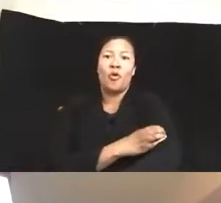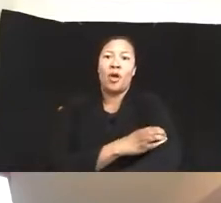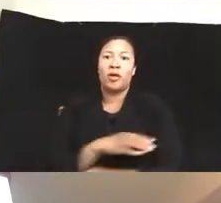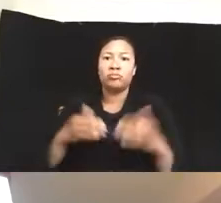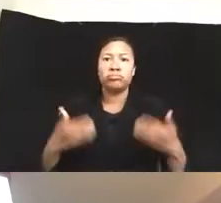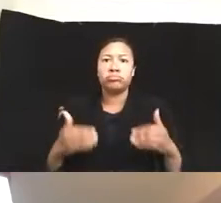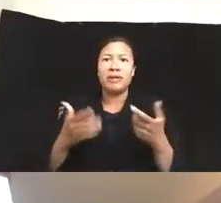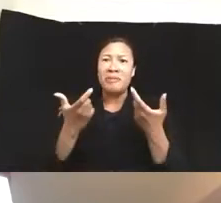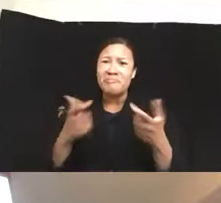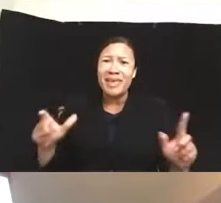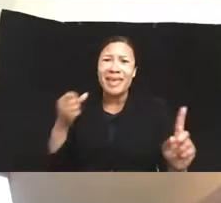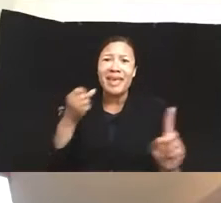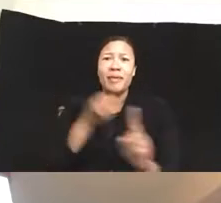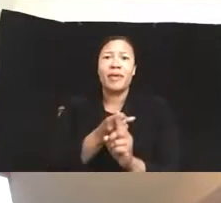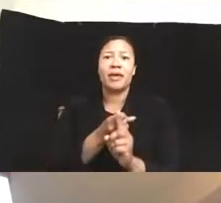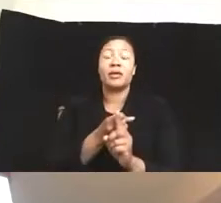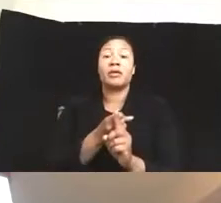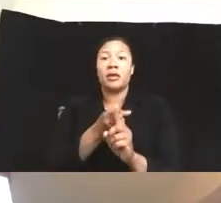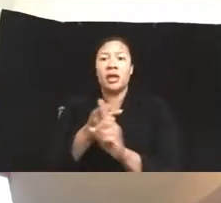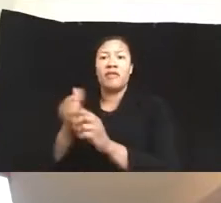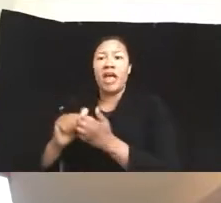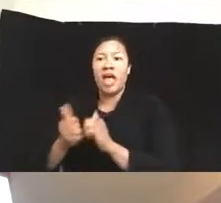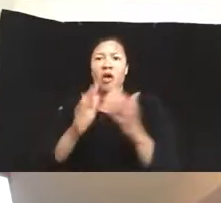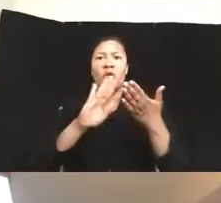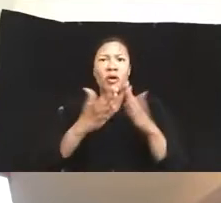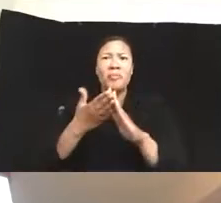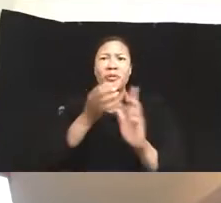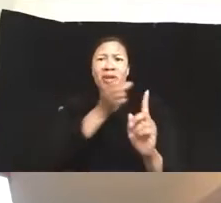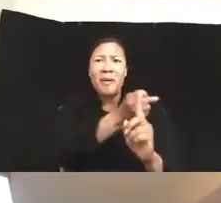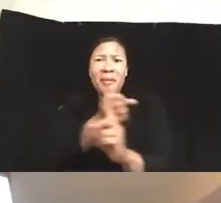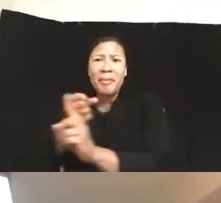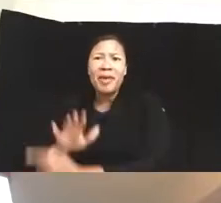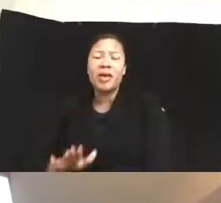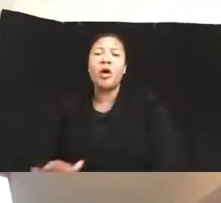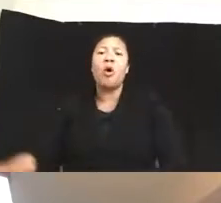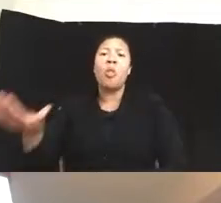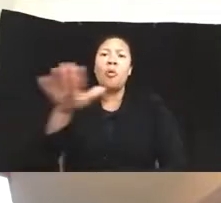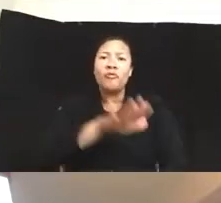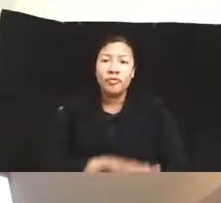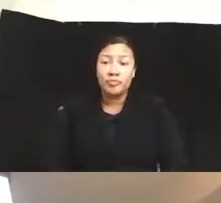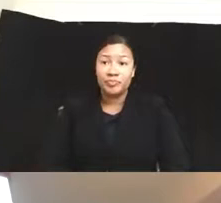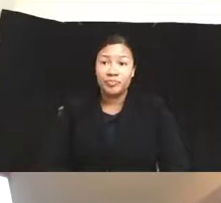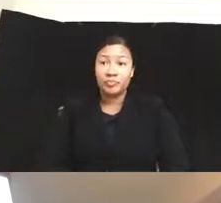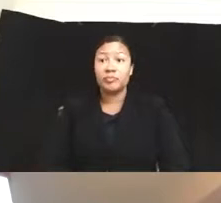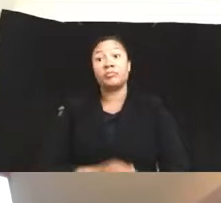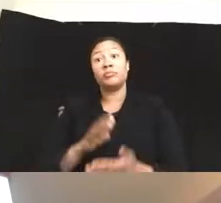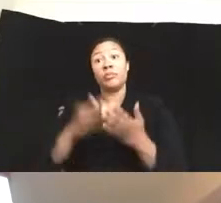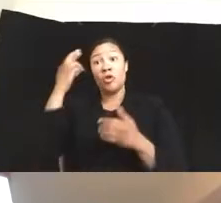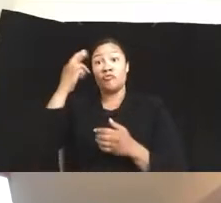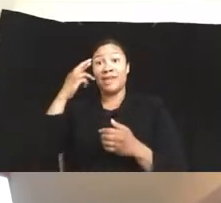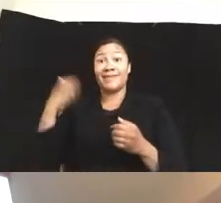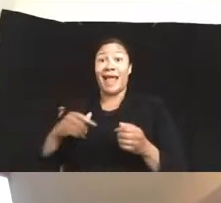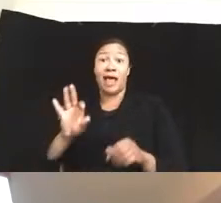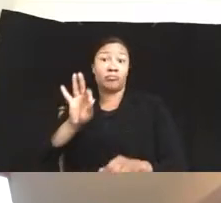that. Communities on communities all over. And I also want to say that part of the reason why I do it in that way is because